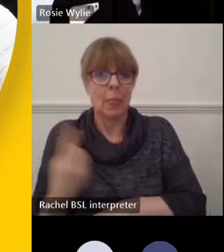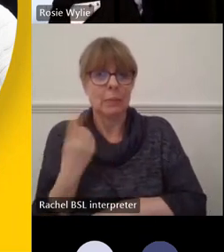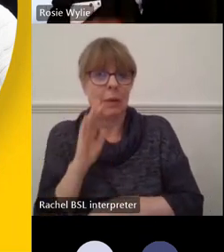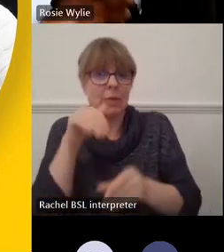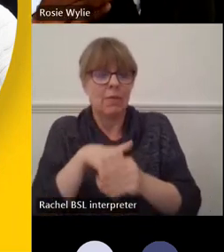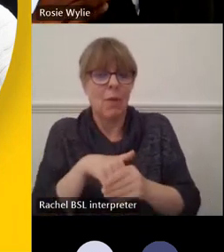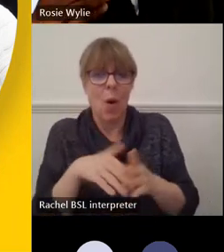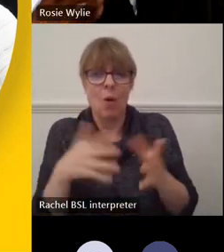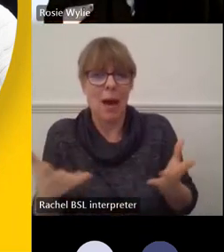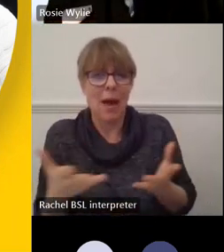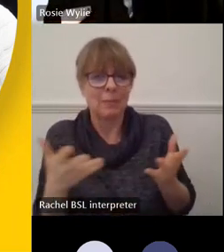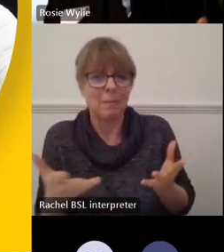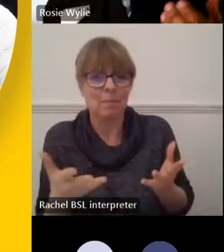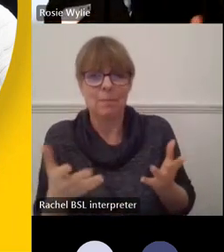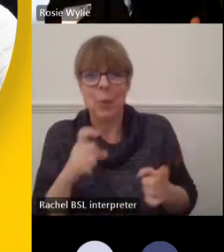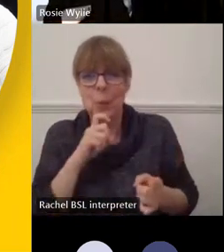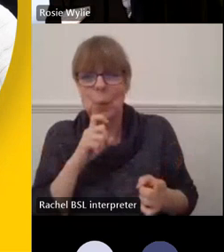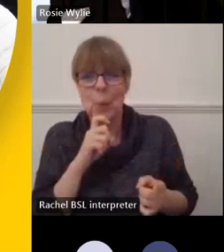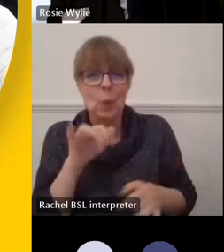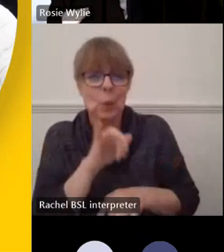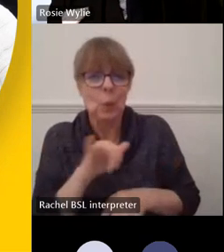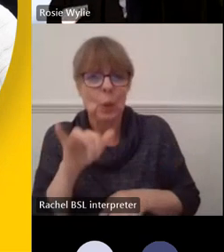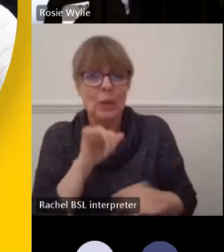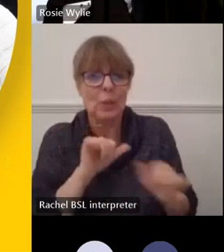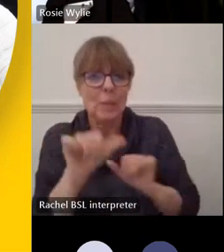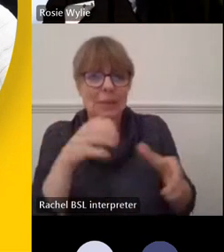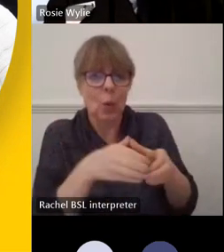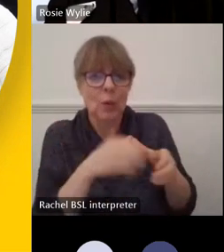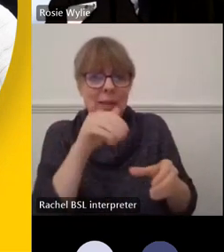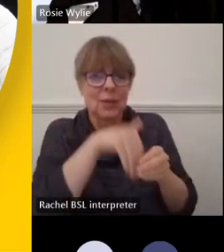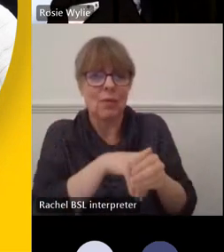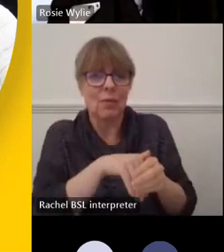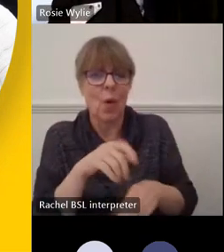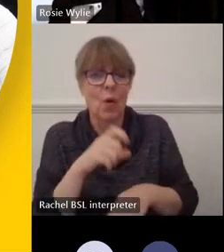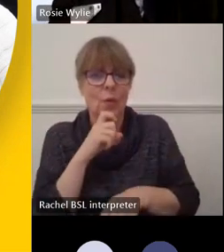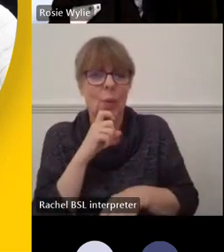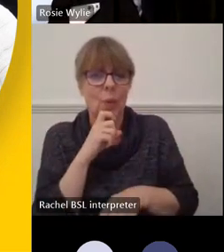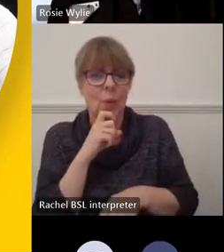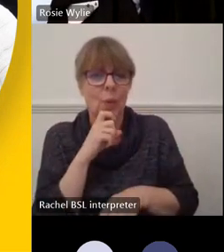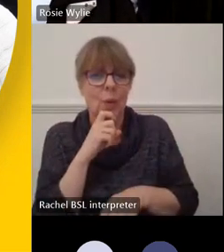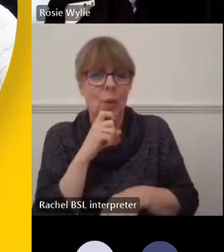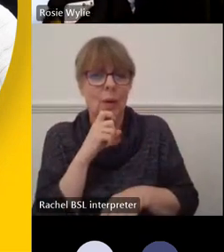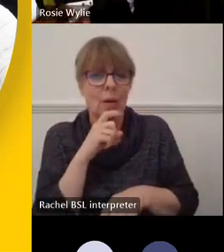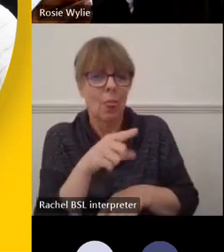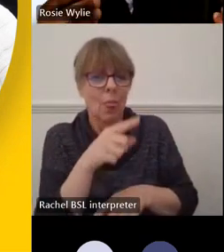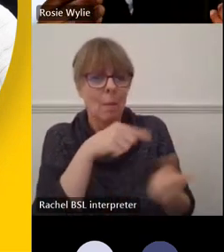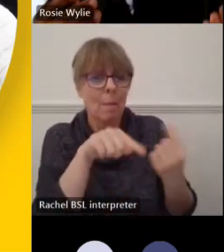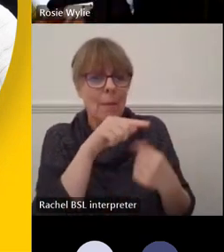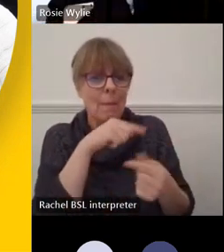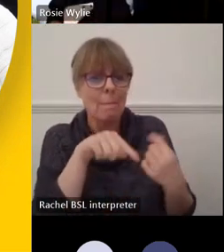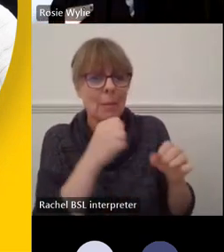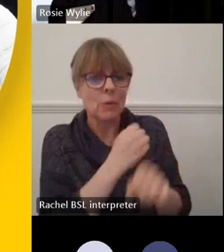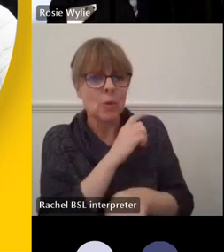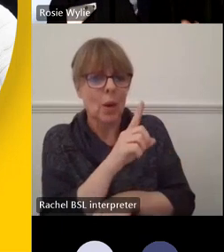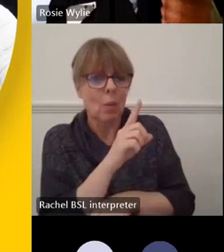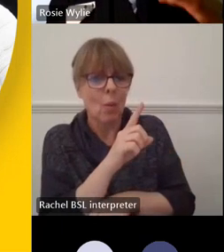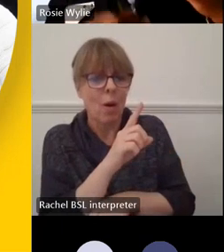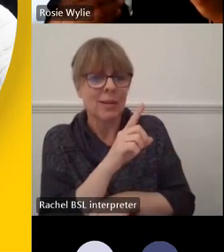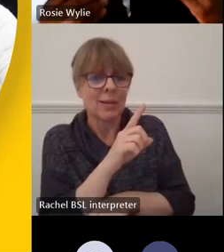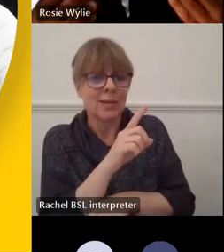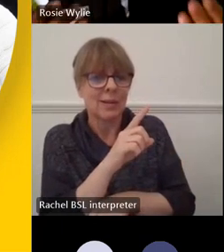they just don't know who they want to volunteer with, and what the people are doing, and as the people approach